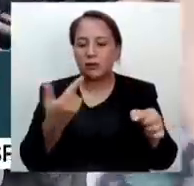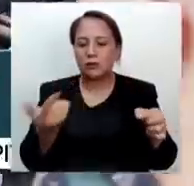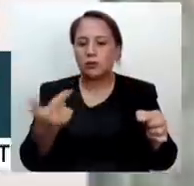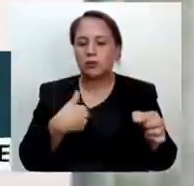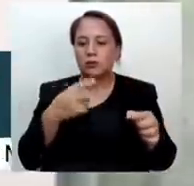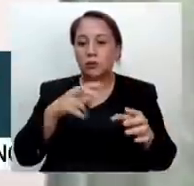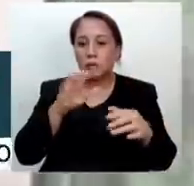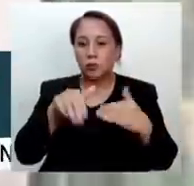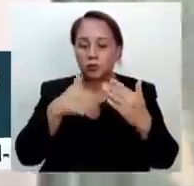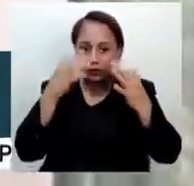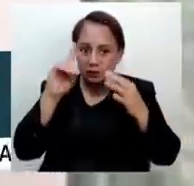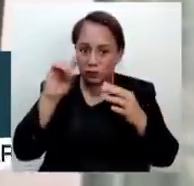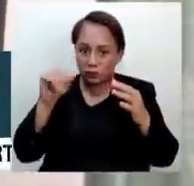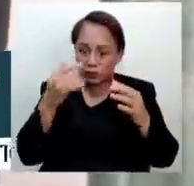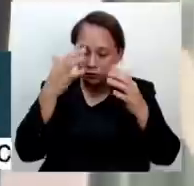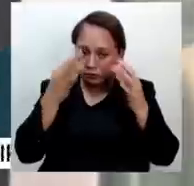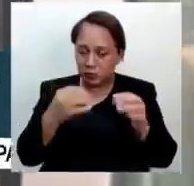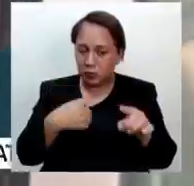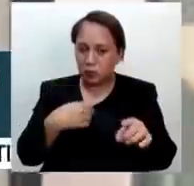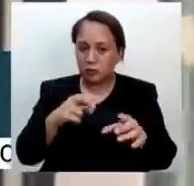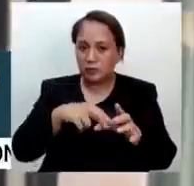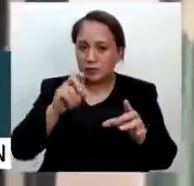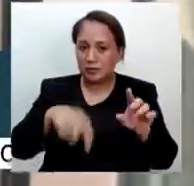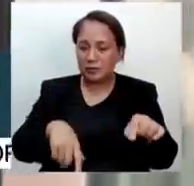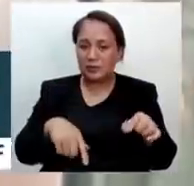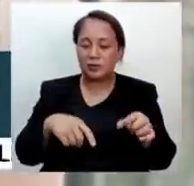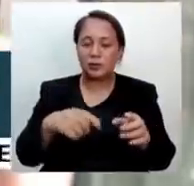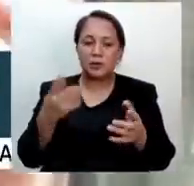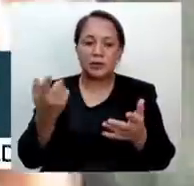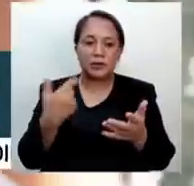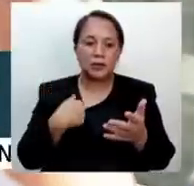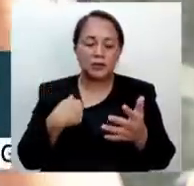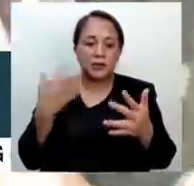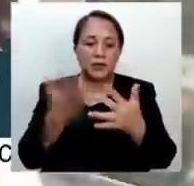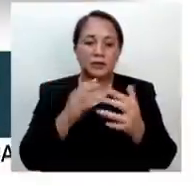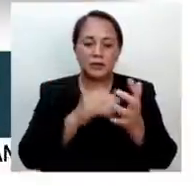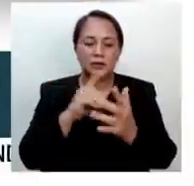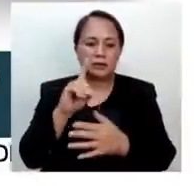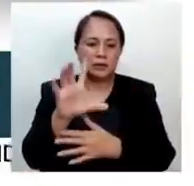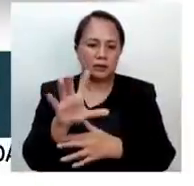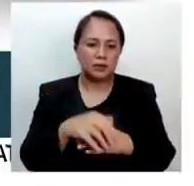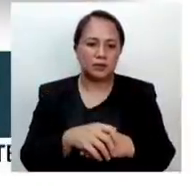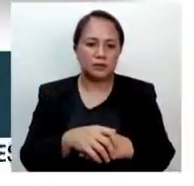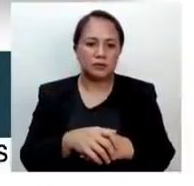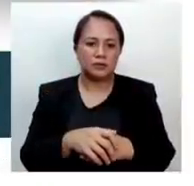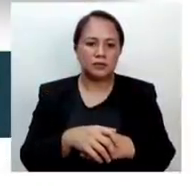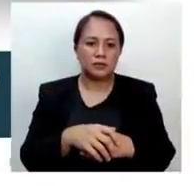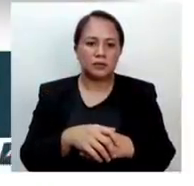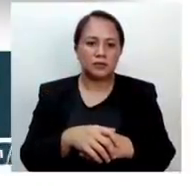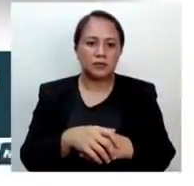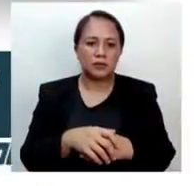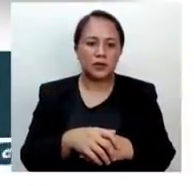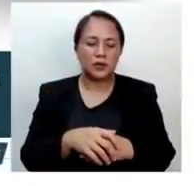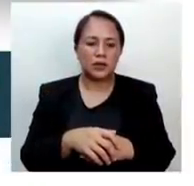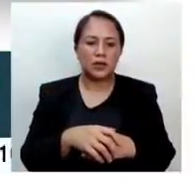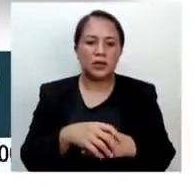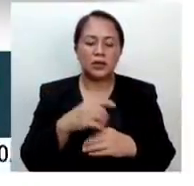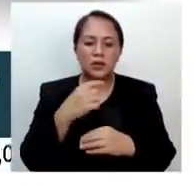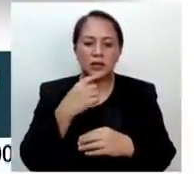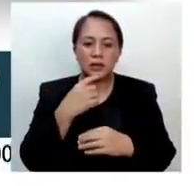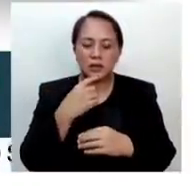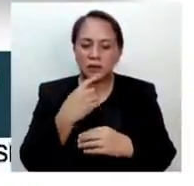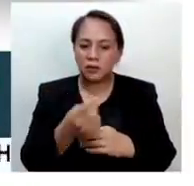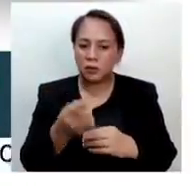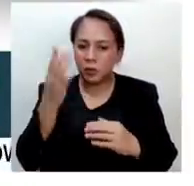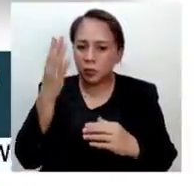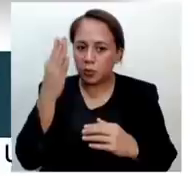Lima. Now, the main star witness cited by the honorable court as the main reason why